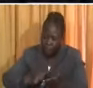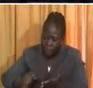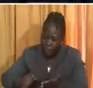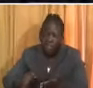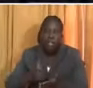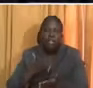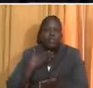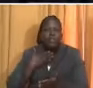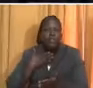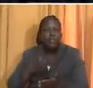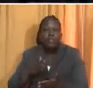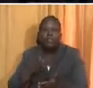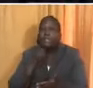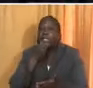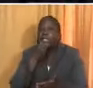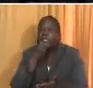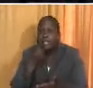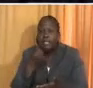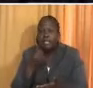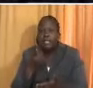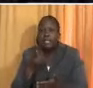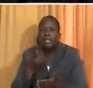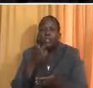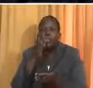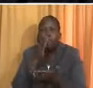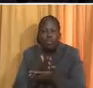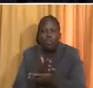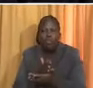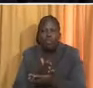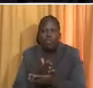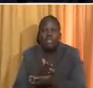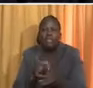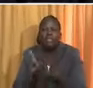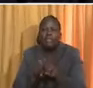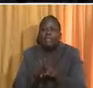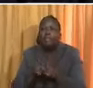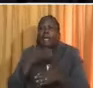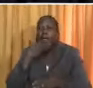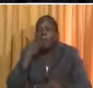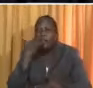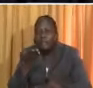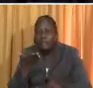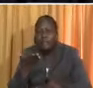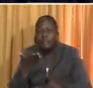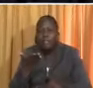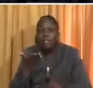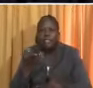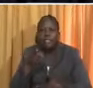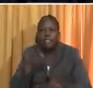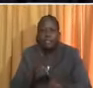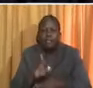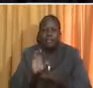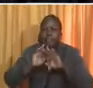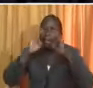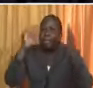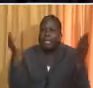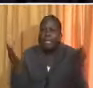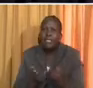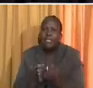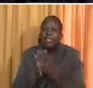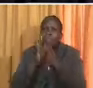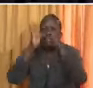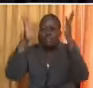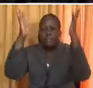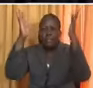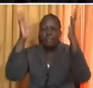not disclose its origin, its ancestry, its family tree, its